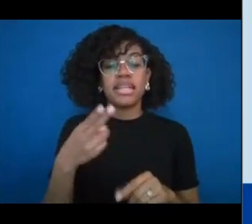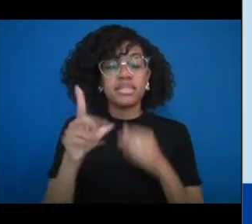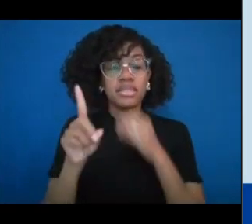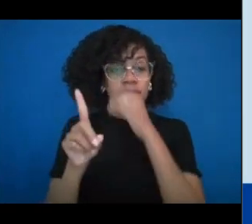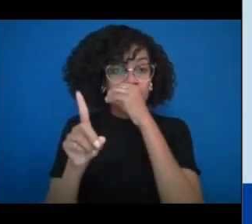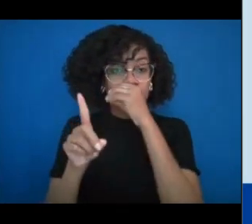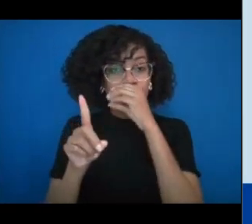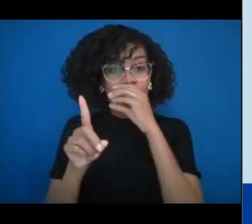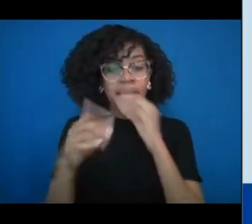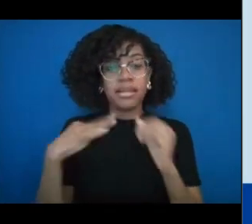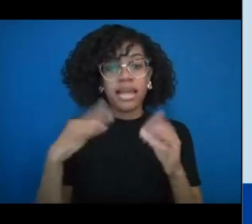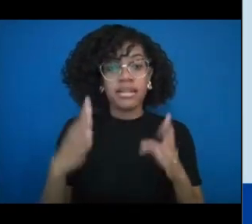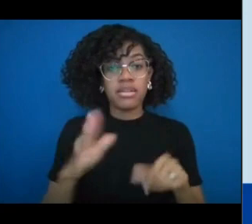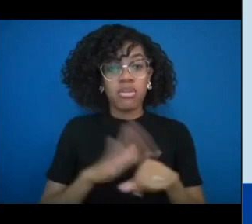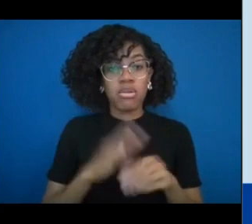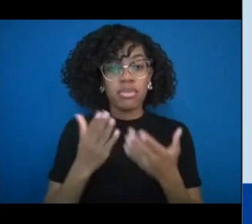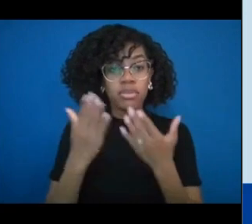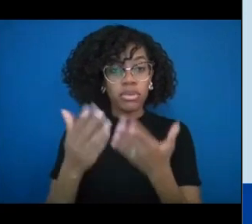on the proposal?